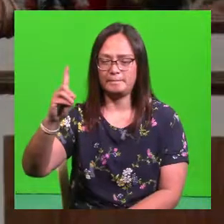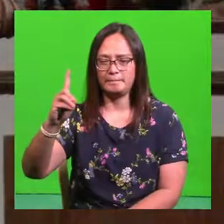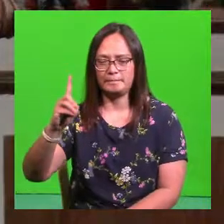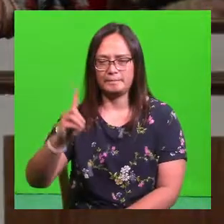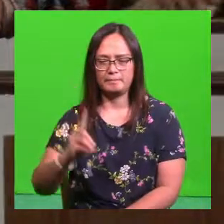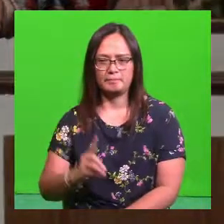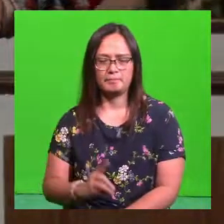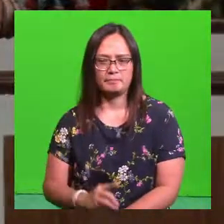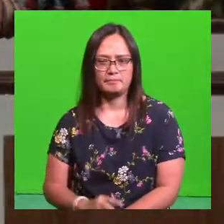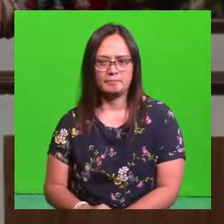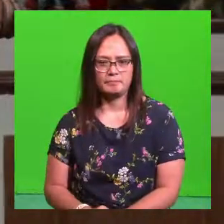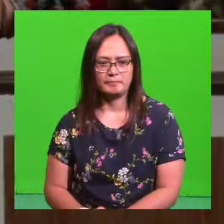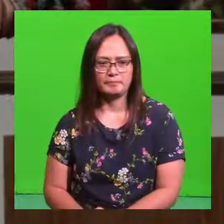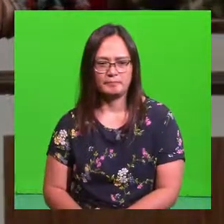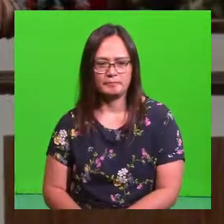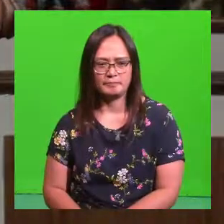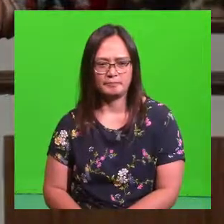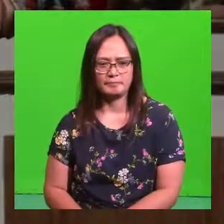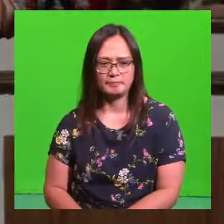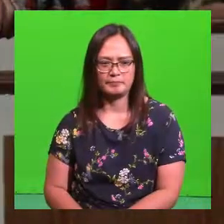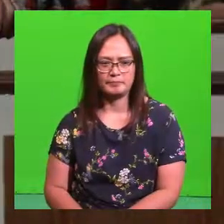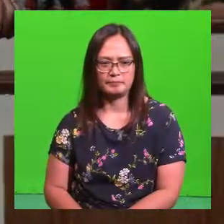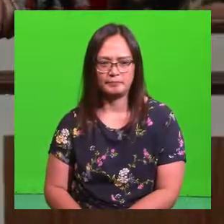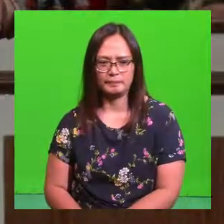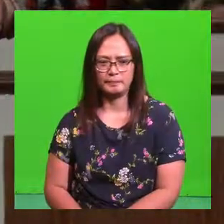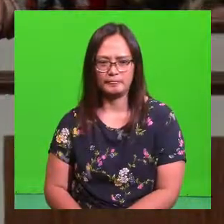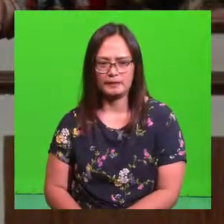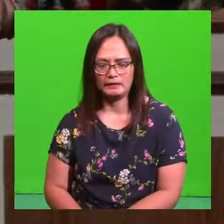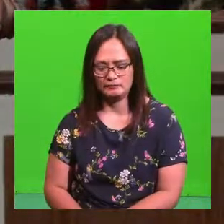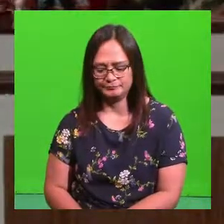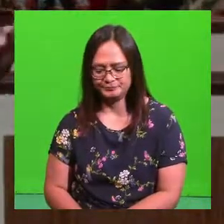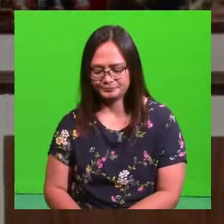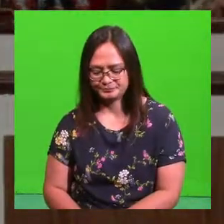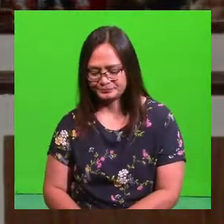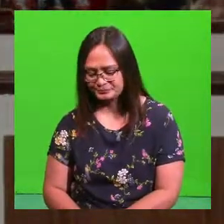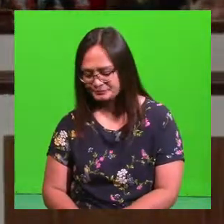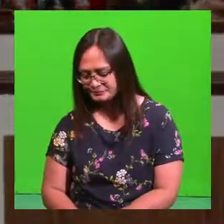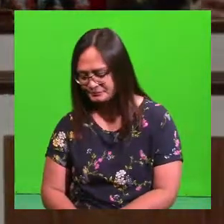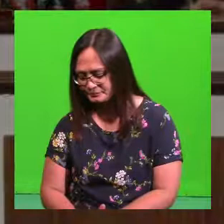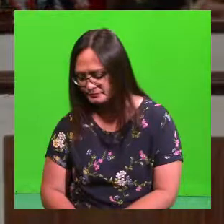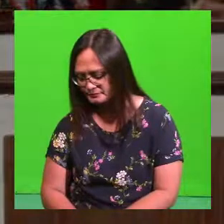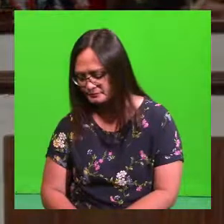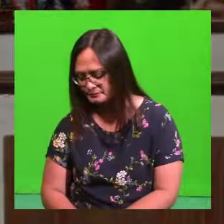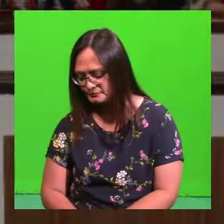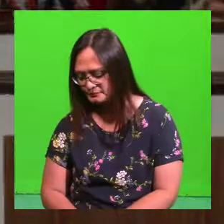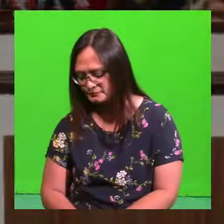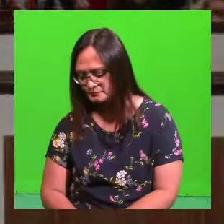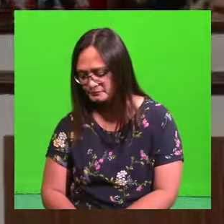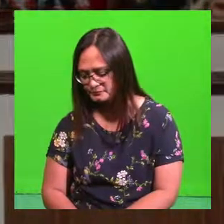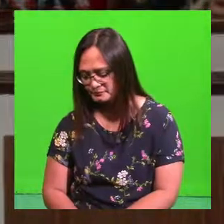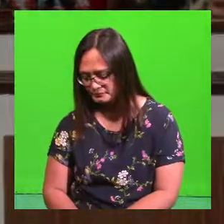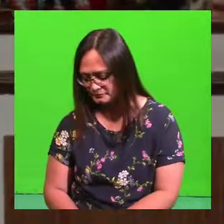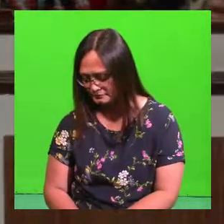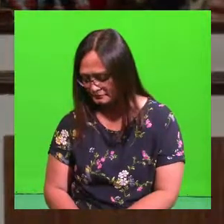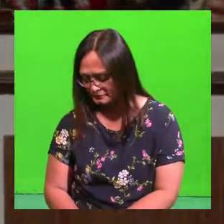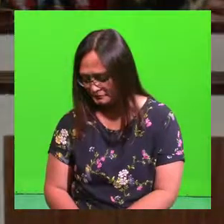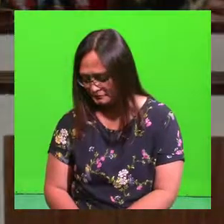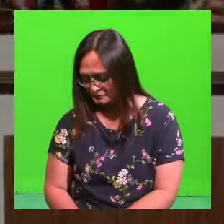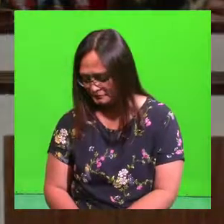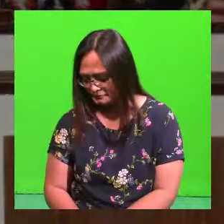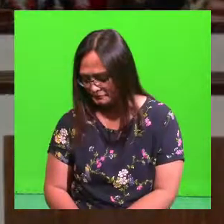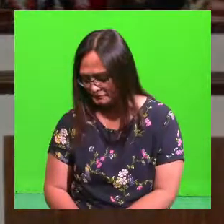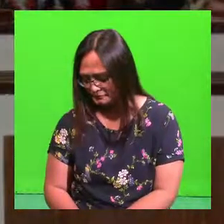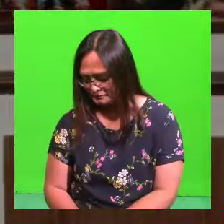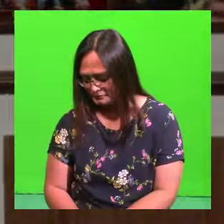maraming tao po ngayon, masakit sa kanila ang mabash sa Facebook, sa social media. Abay bali, wala po yan sa nangyari